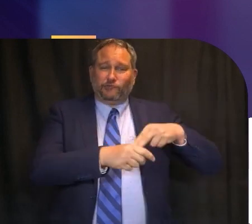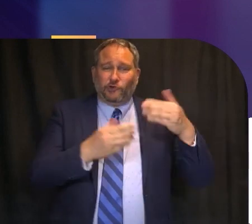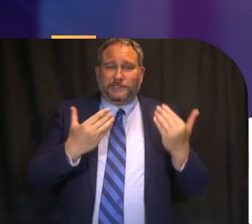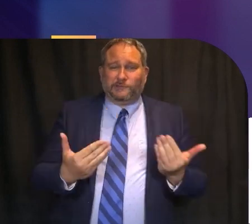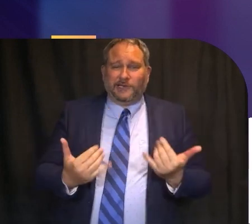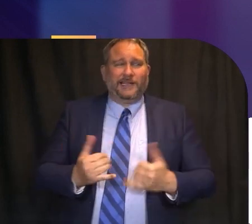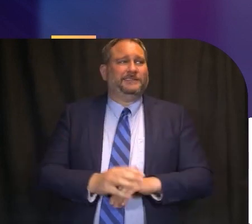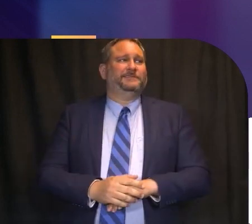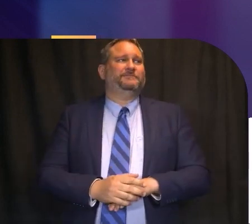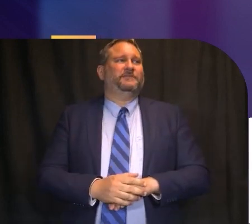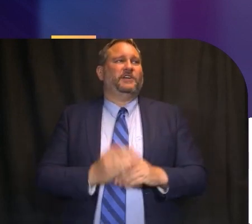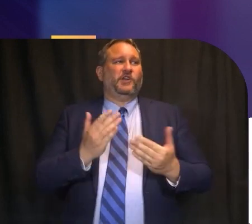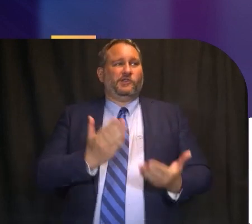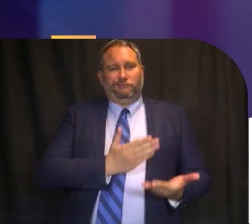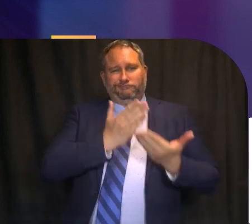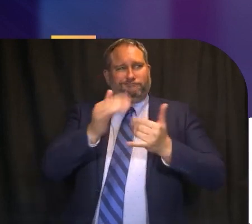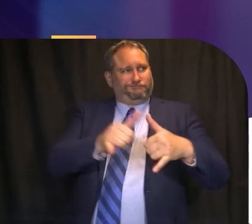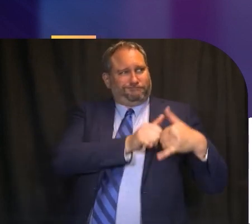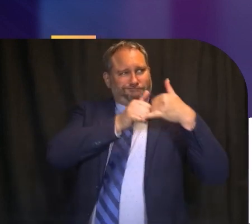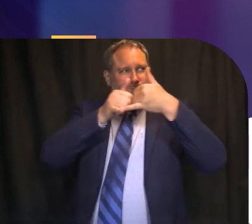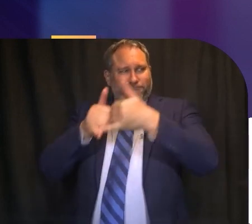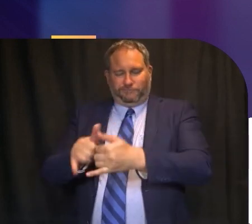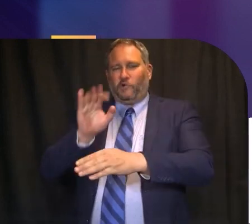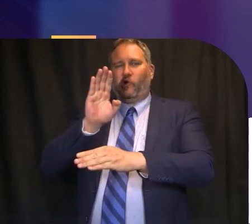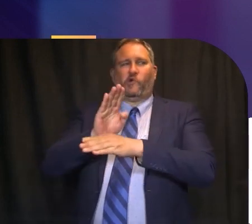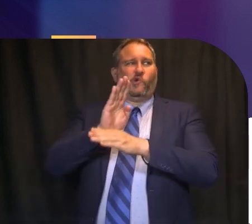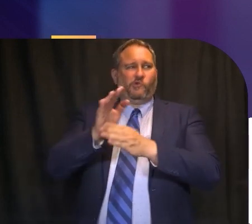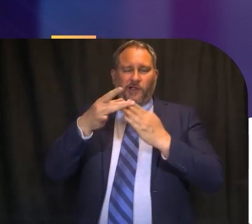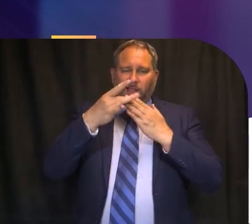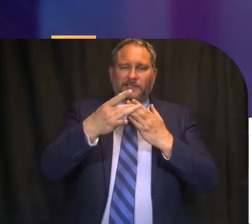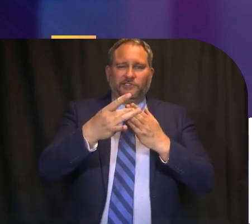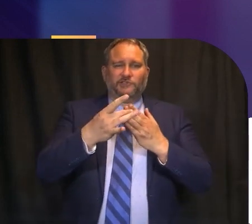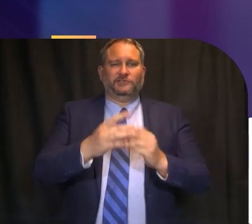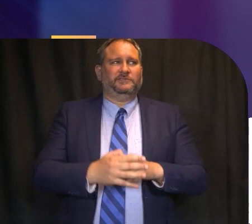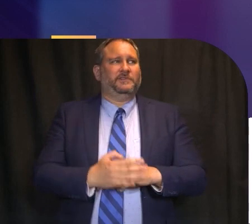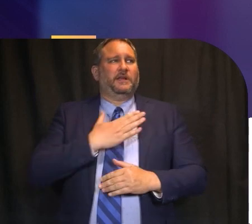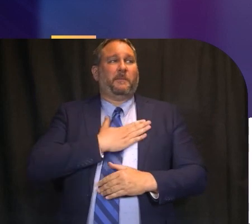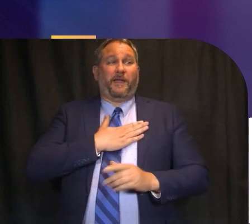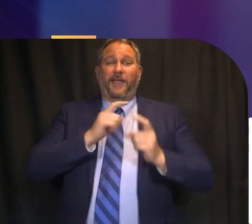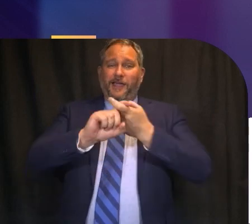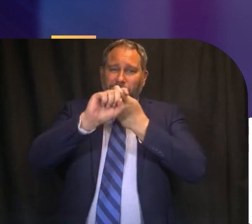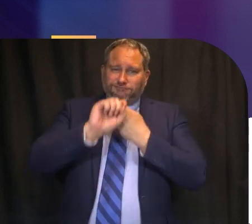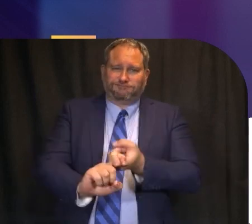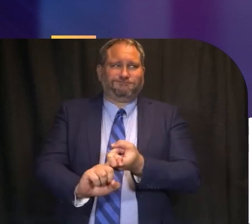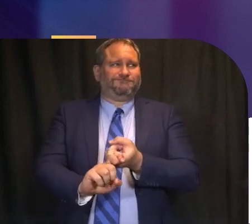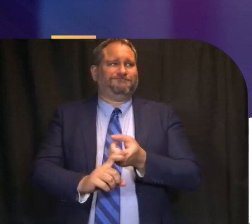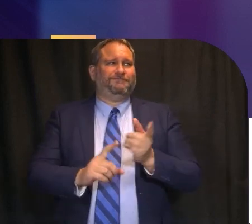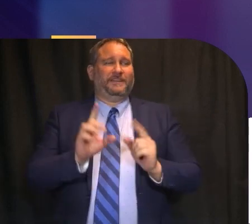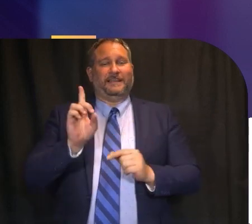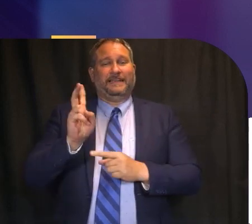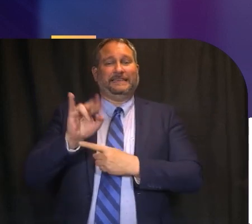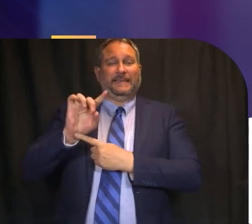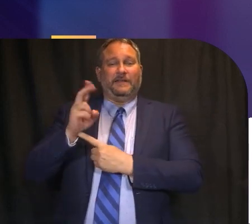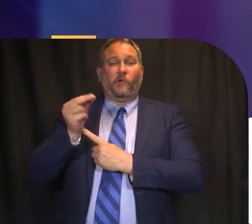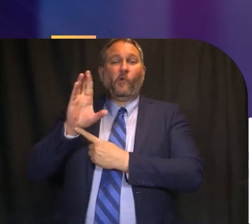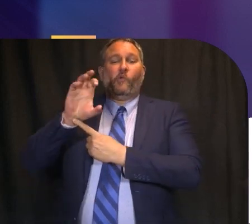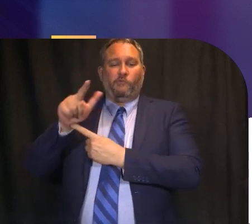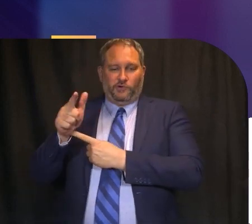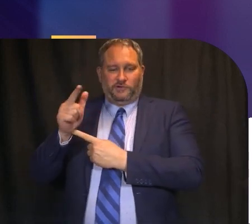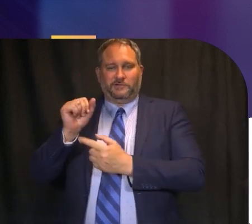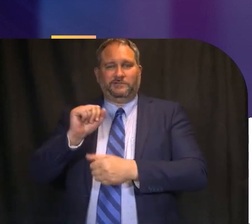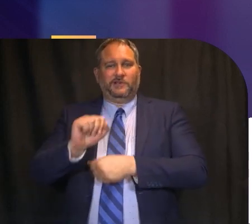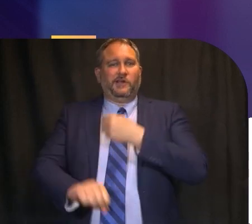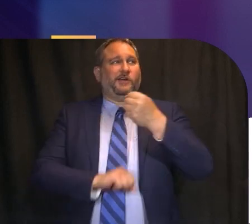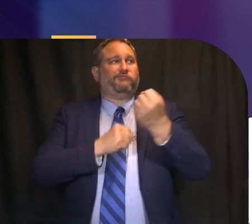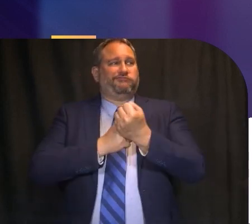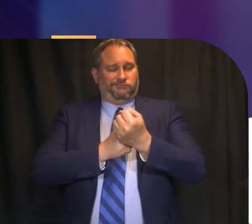Award to my good friend, David Holmberg, on behalf of Highmark Health.